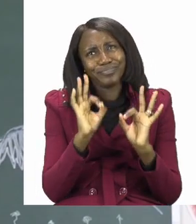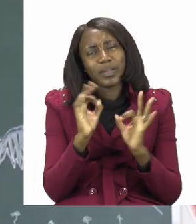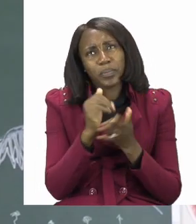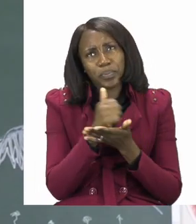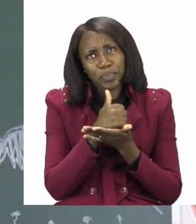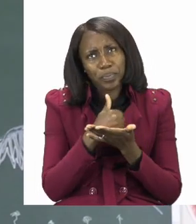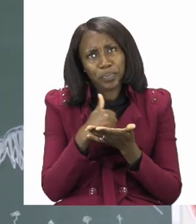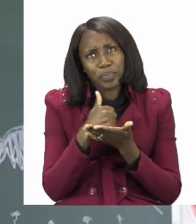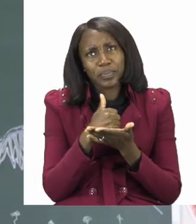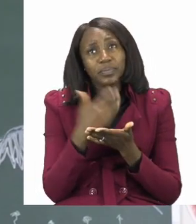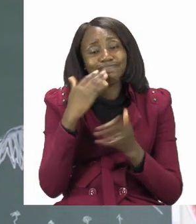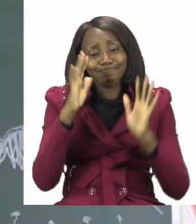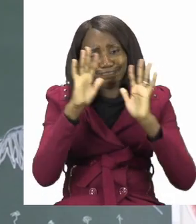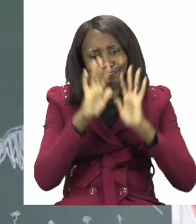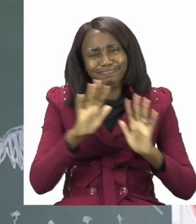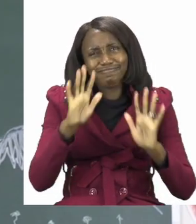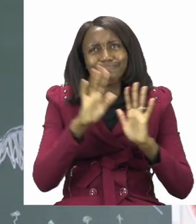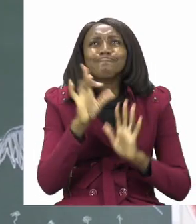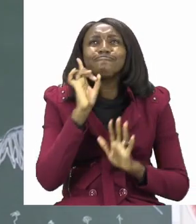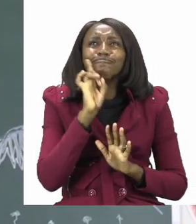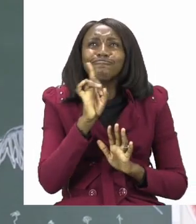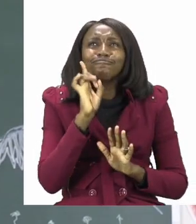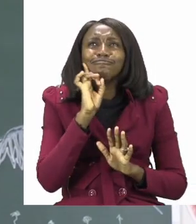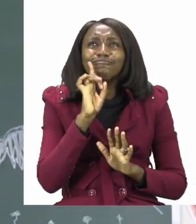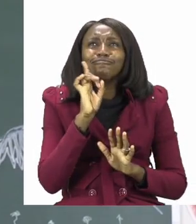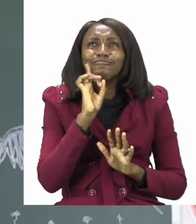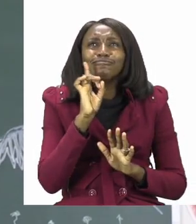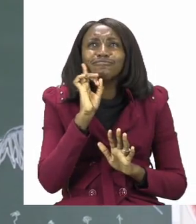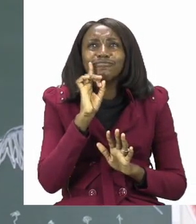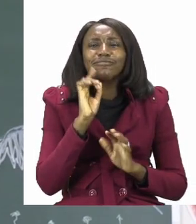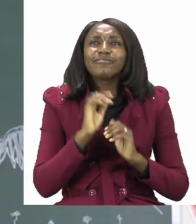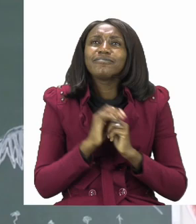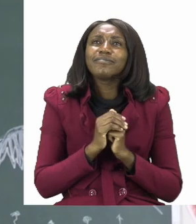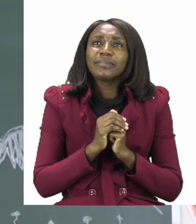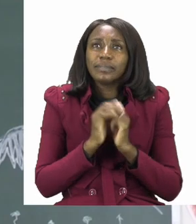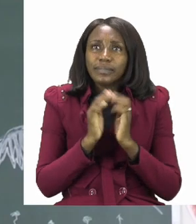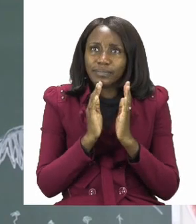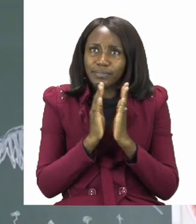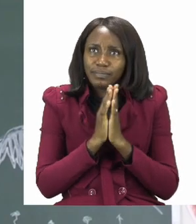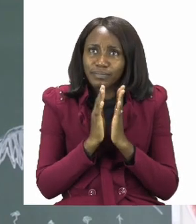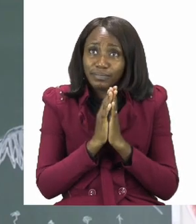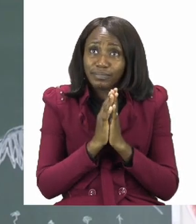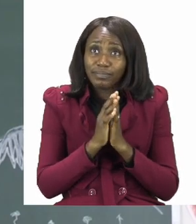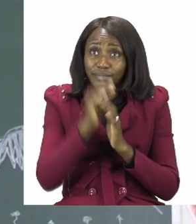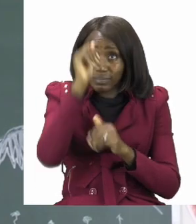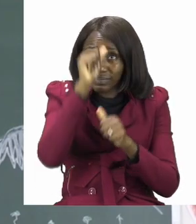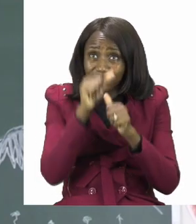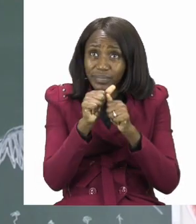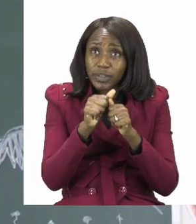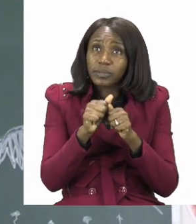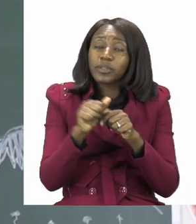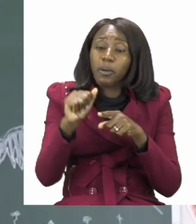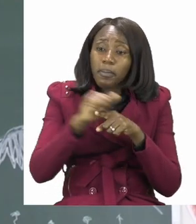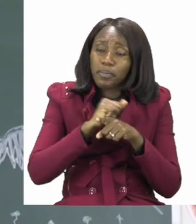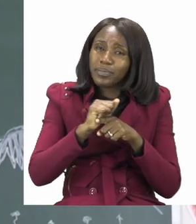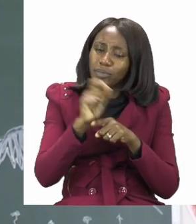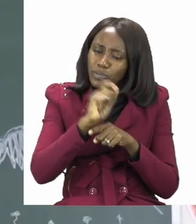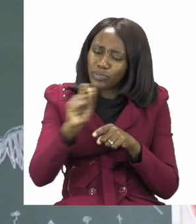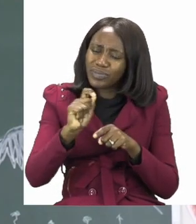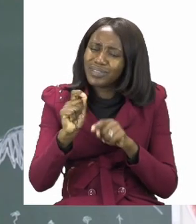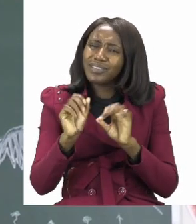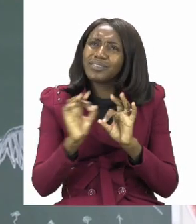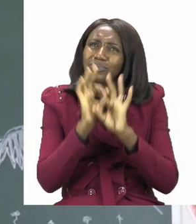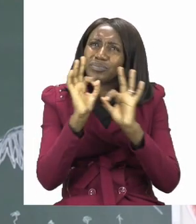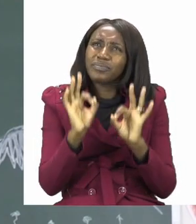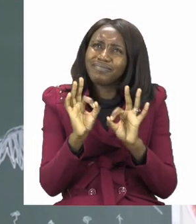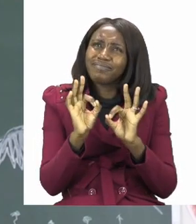when you color neatly and correctly. And don't forget the rules about tracing as well. Can you think of any other